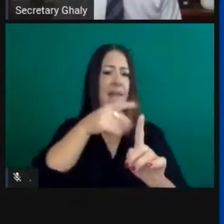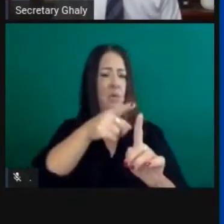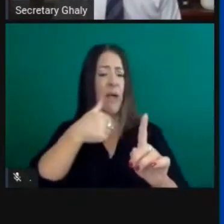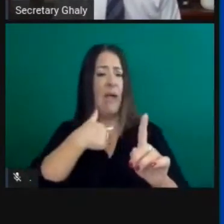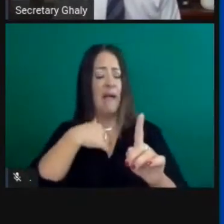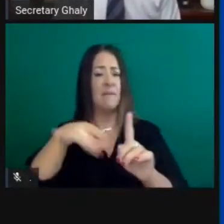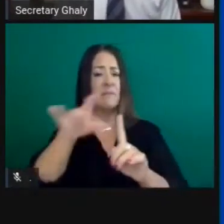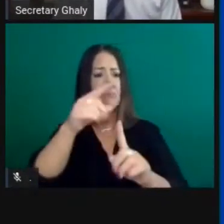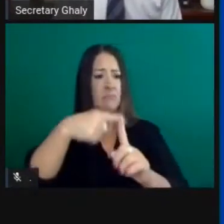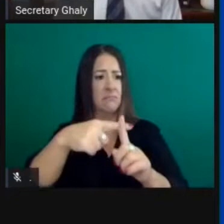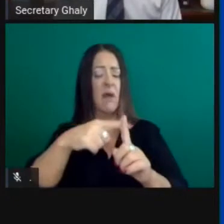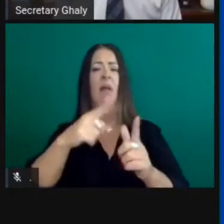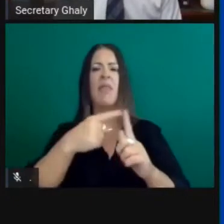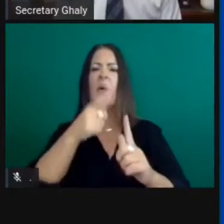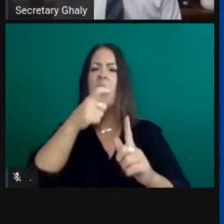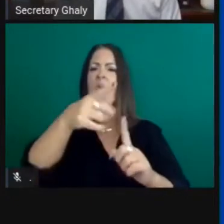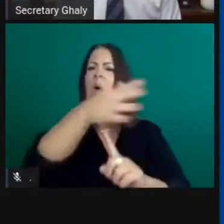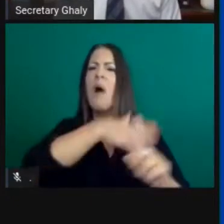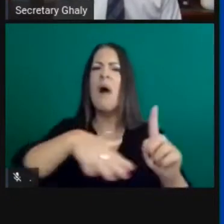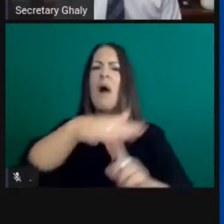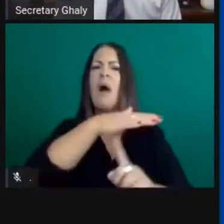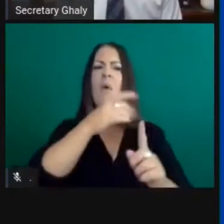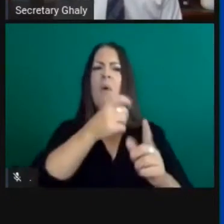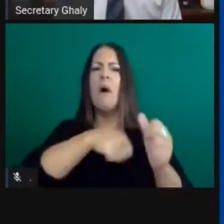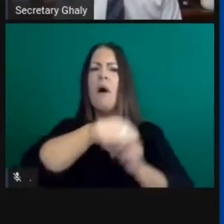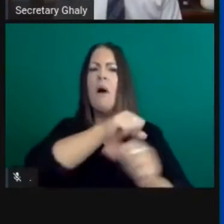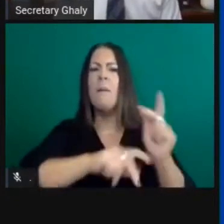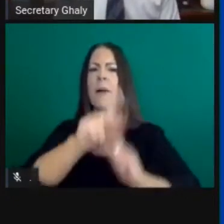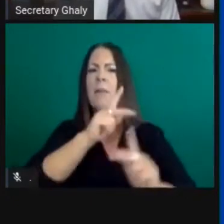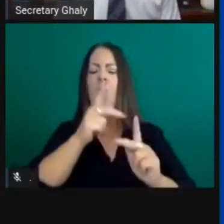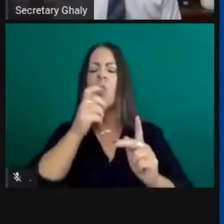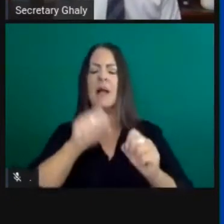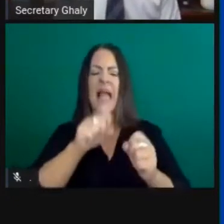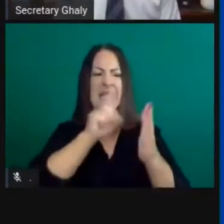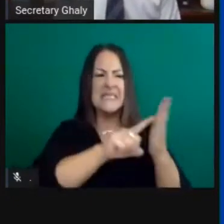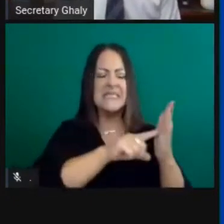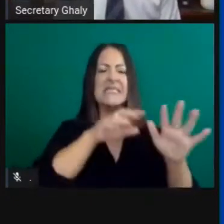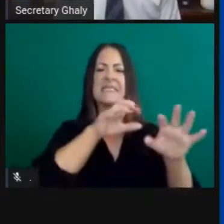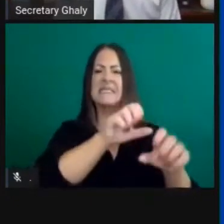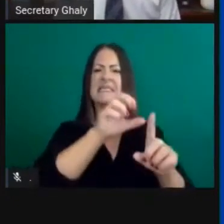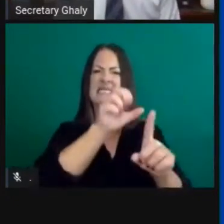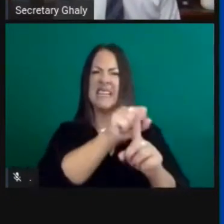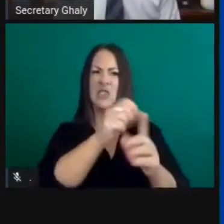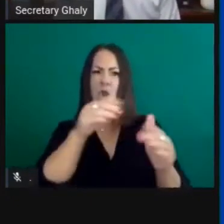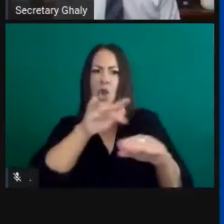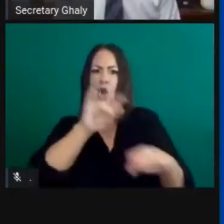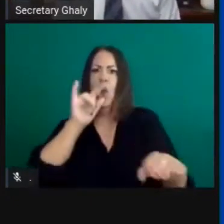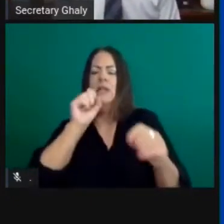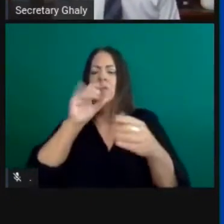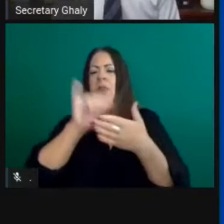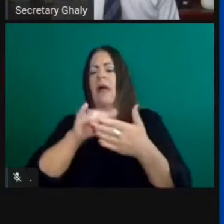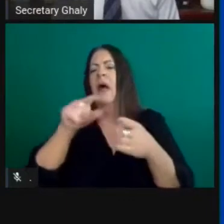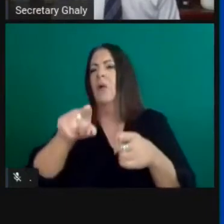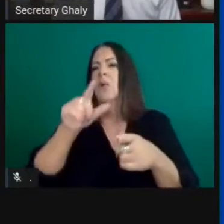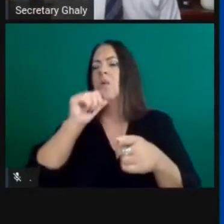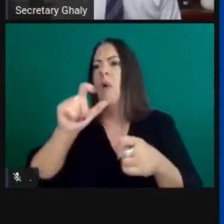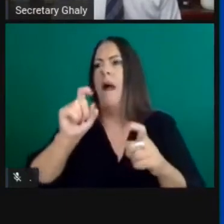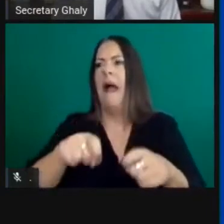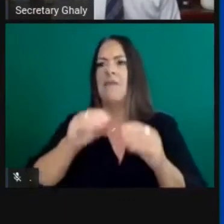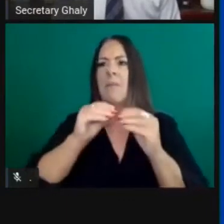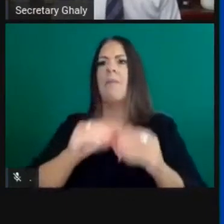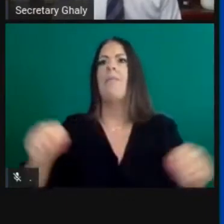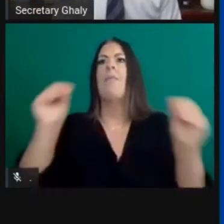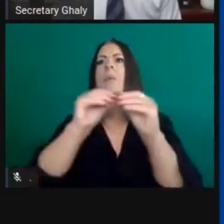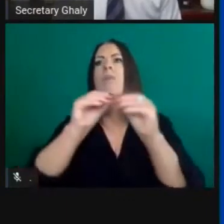that those who are directed to isolate for a period of time do so early on in their course so we don't have the disease